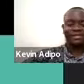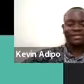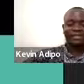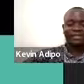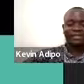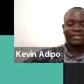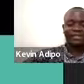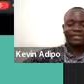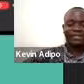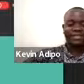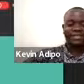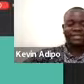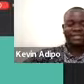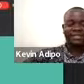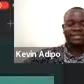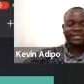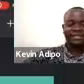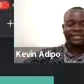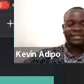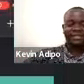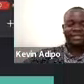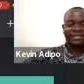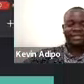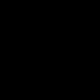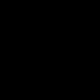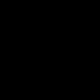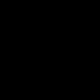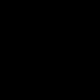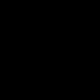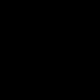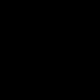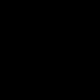happy to take any questions. Thank you.